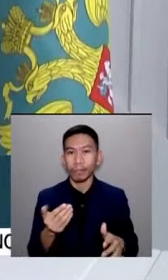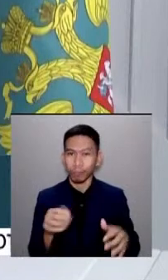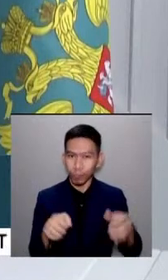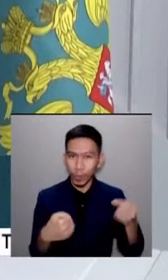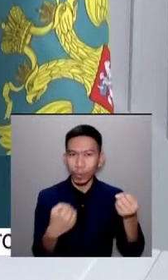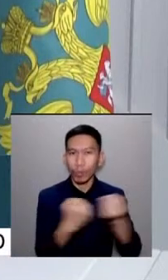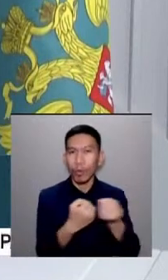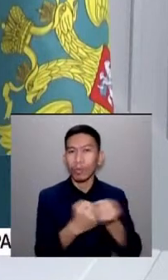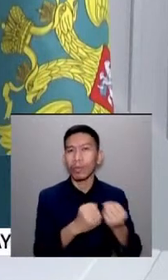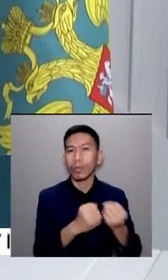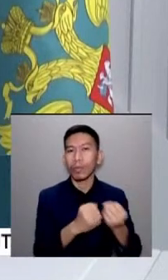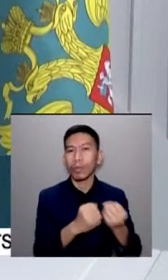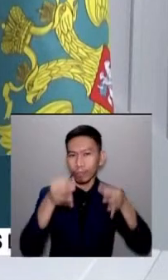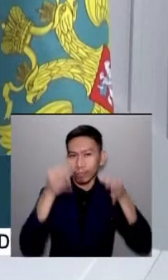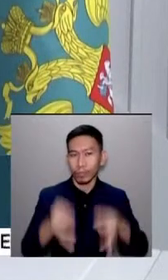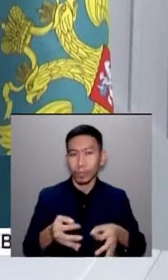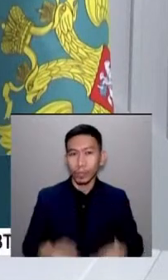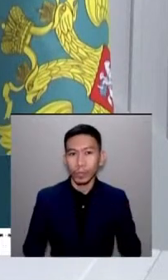Thursday.